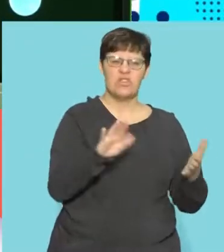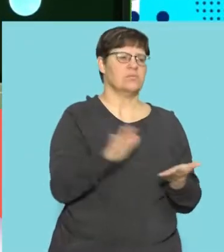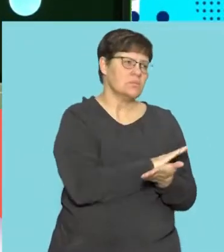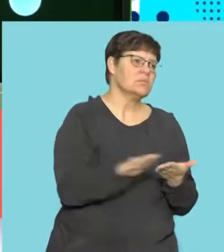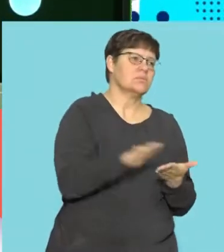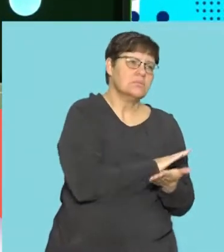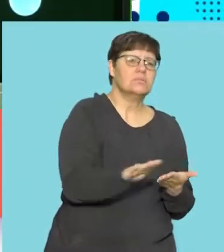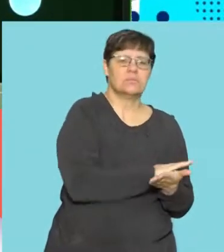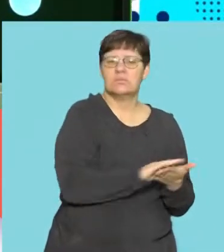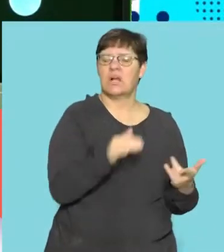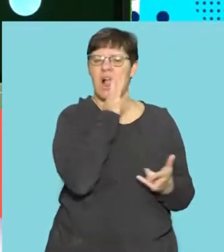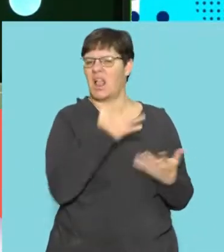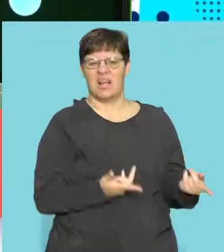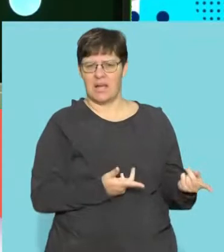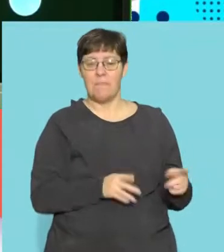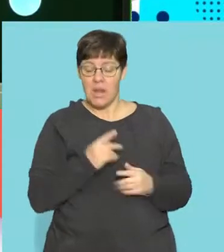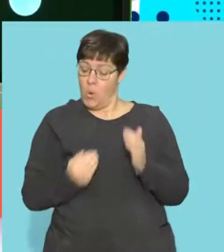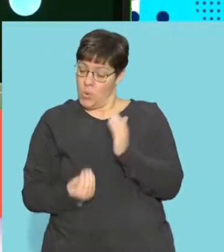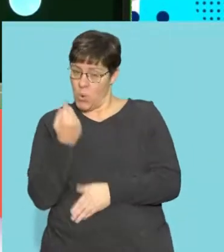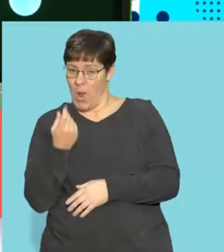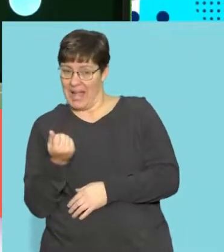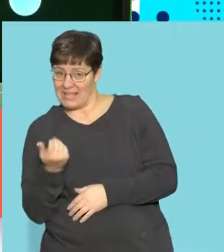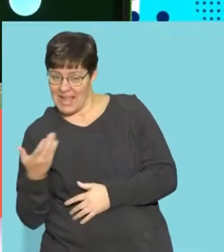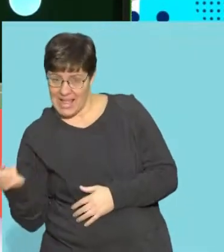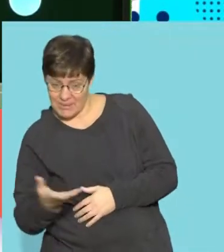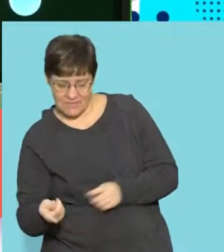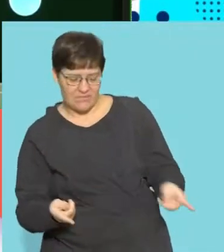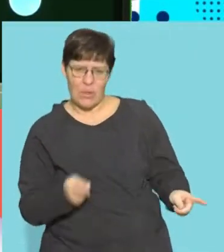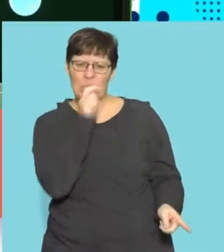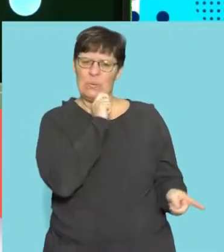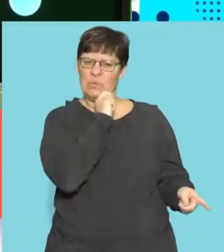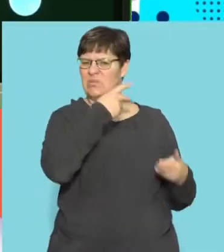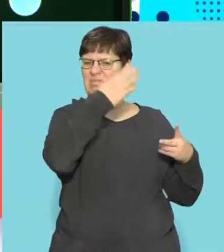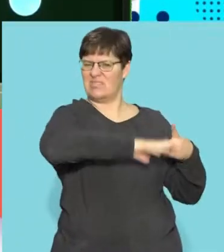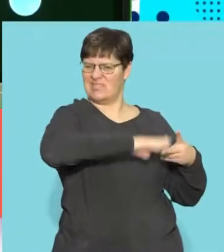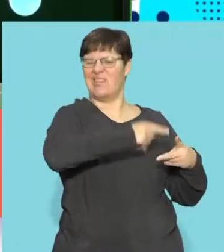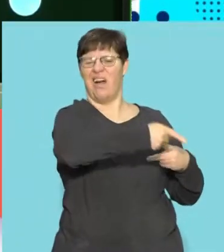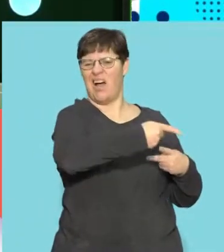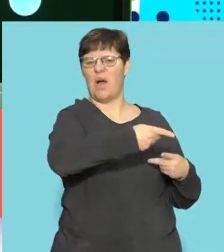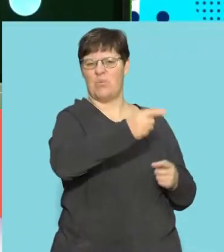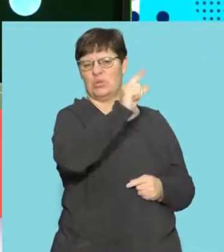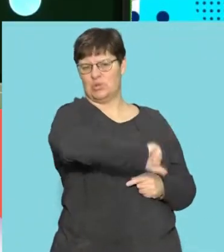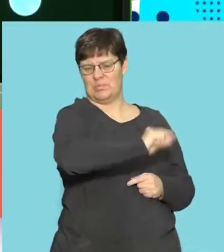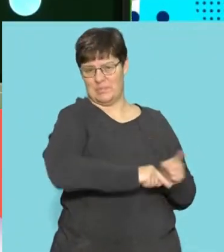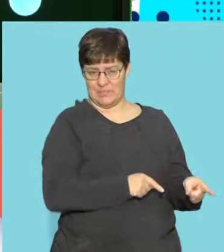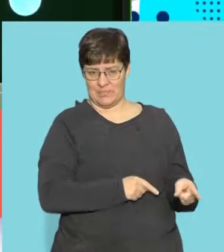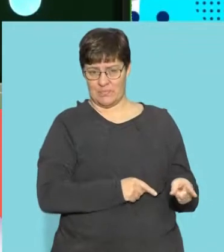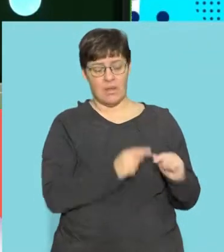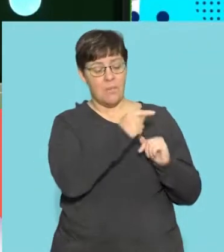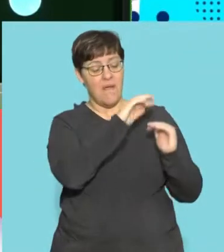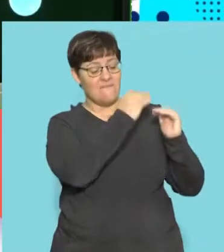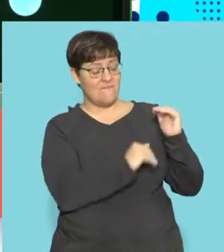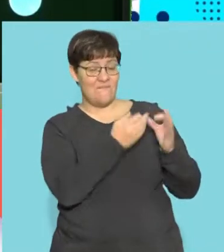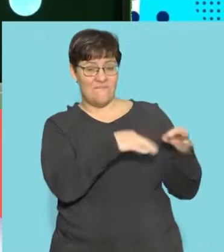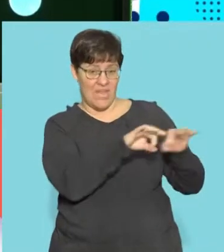a used thing are different in terms of pricing. The difference between the depreciated value and the